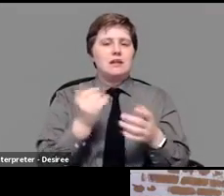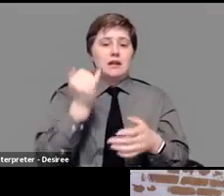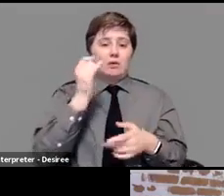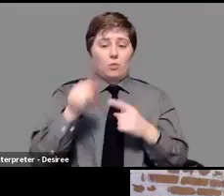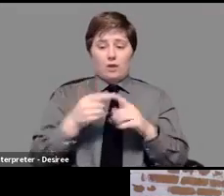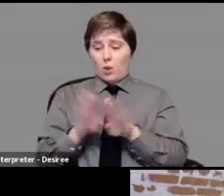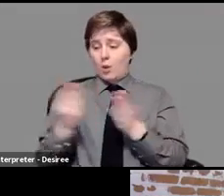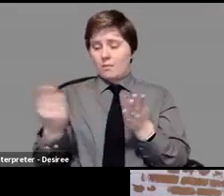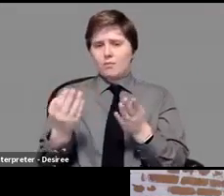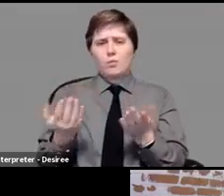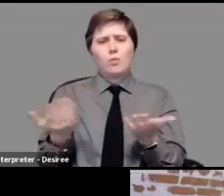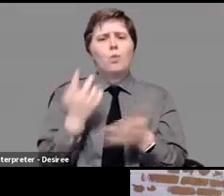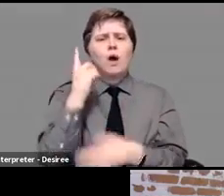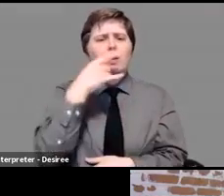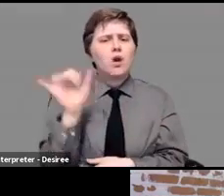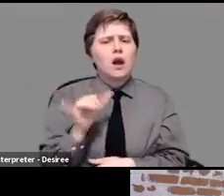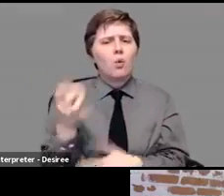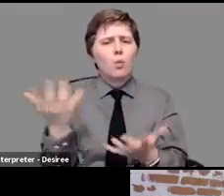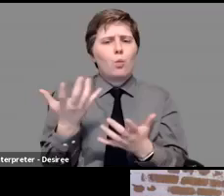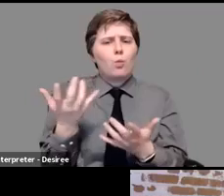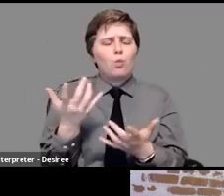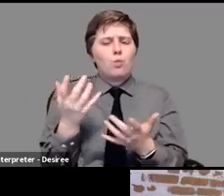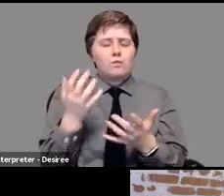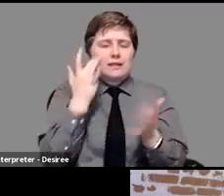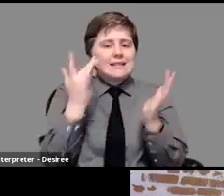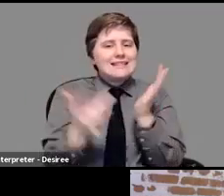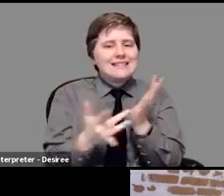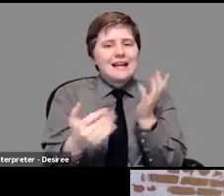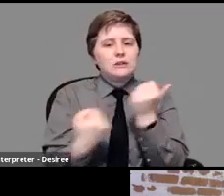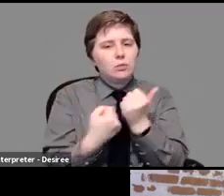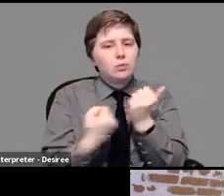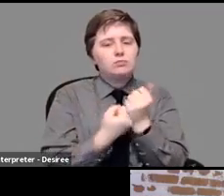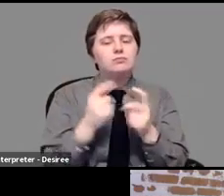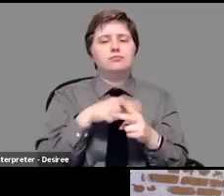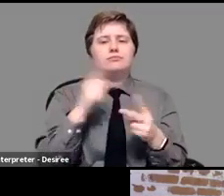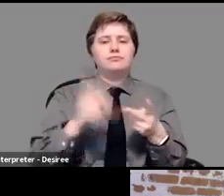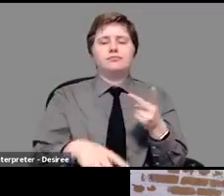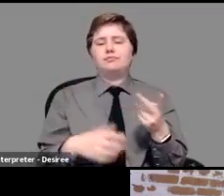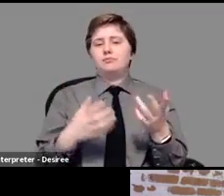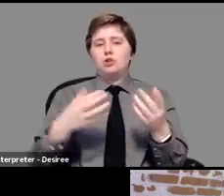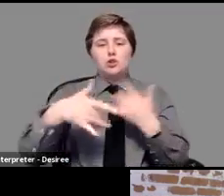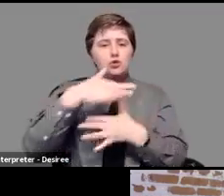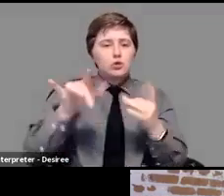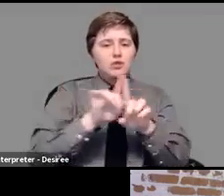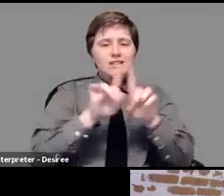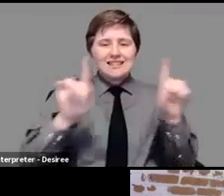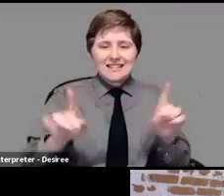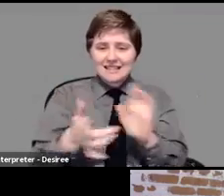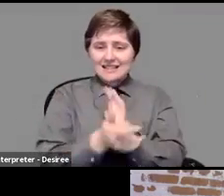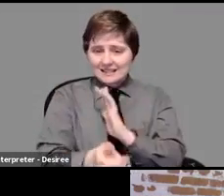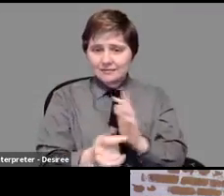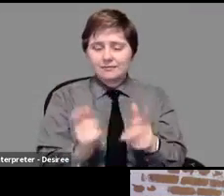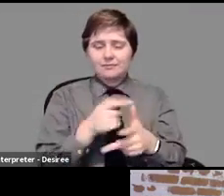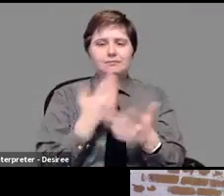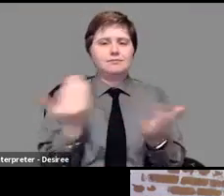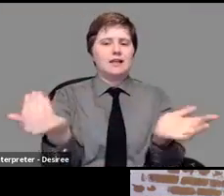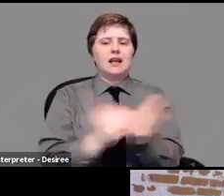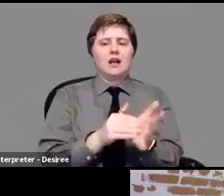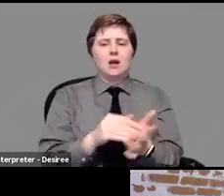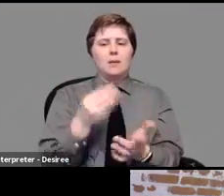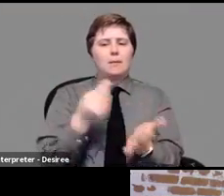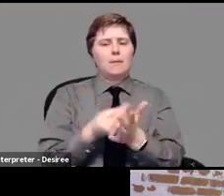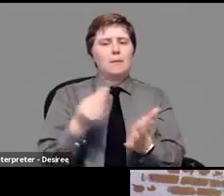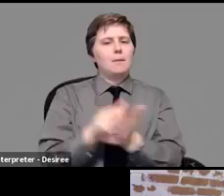open back up, what that can look like in terms of technical assistance, social distancing techniques. Again, where is the money